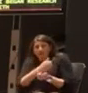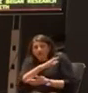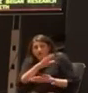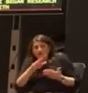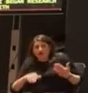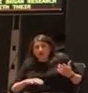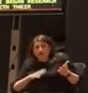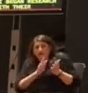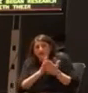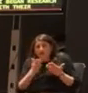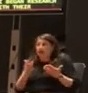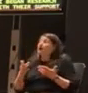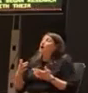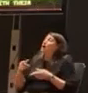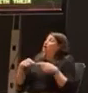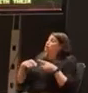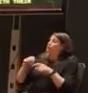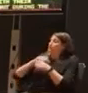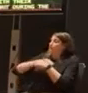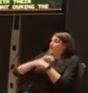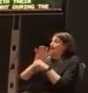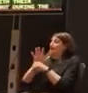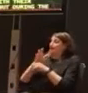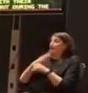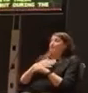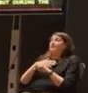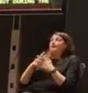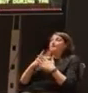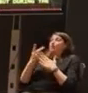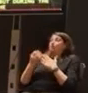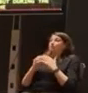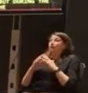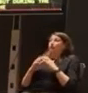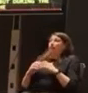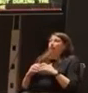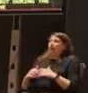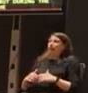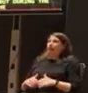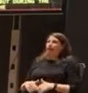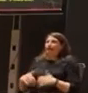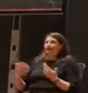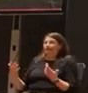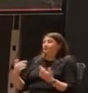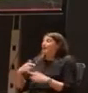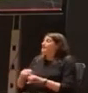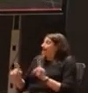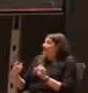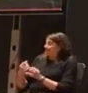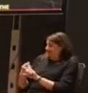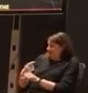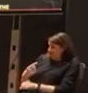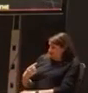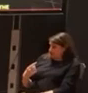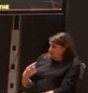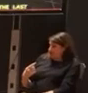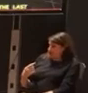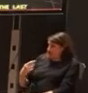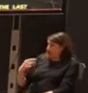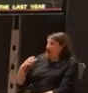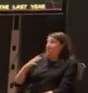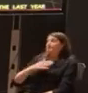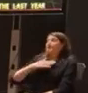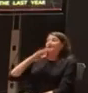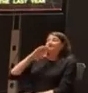but during the pandemic, the project faltered. Then last year, Marilyn,